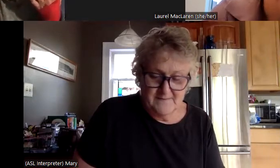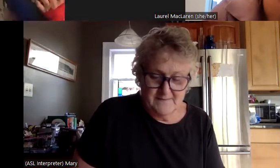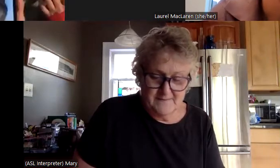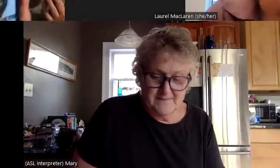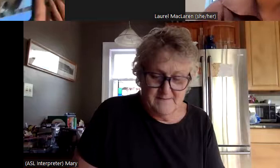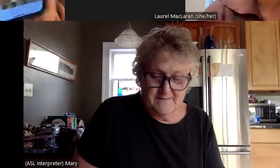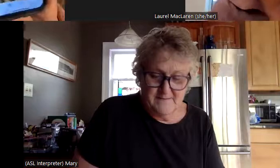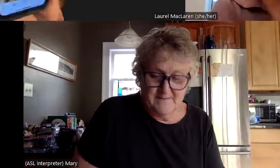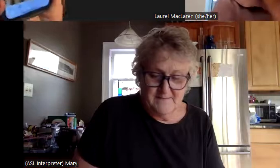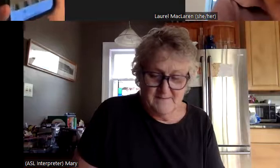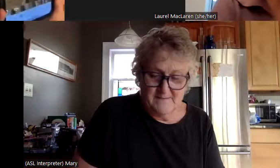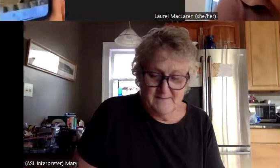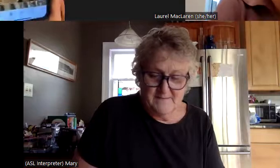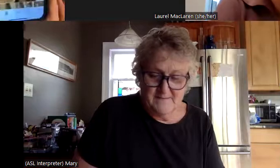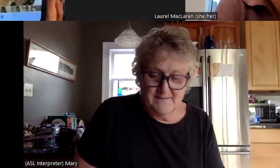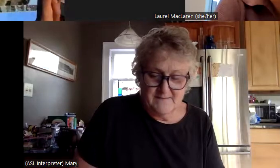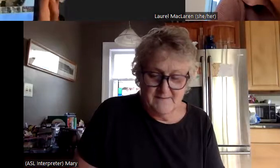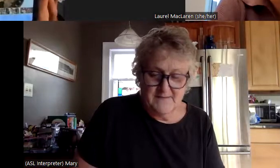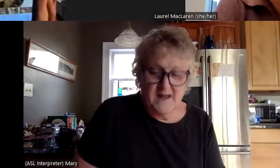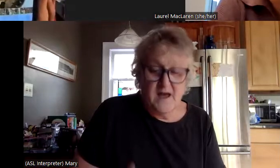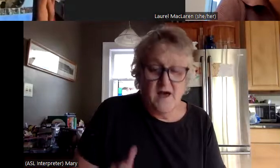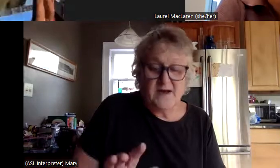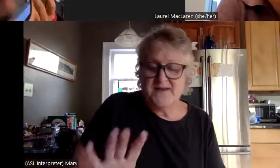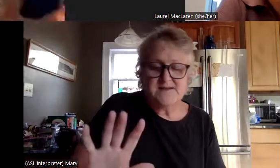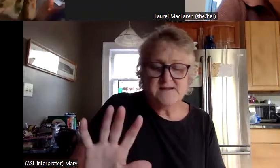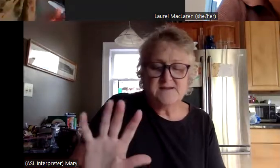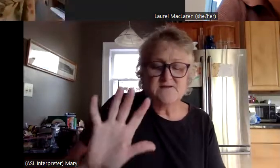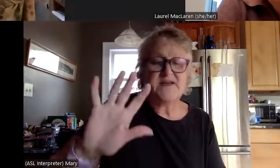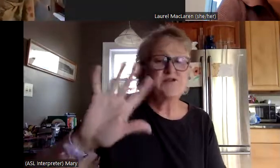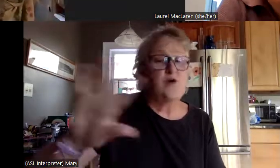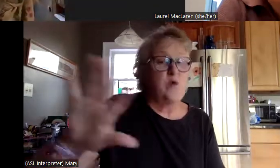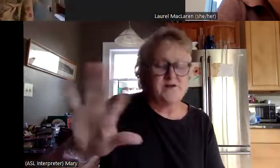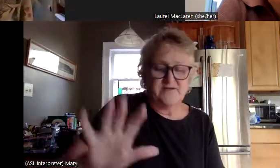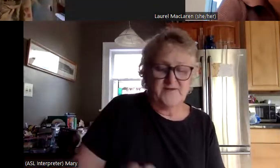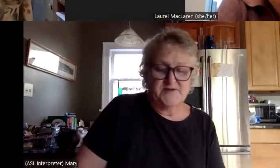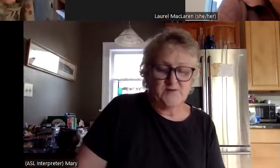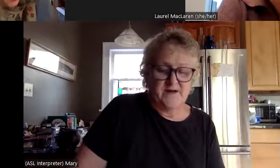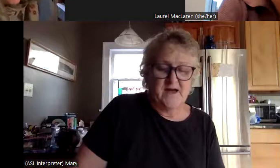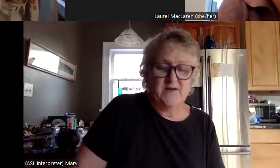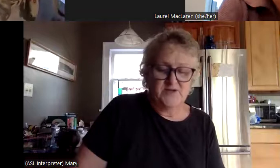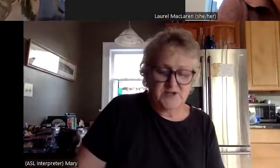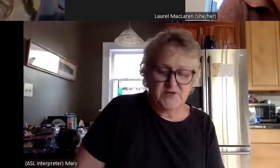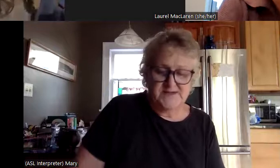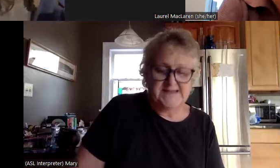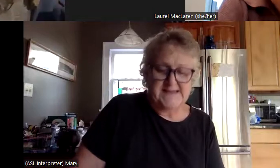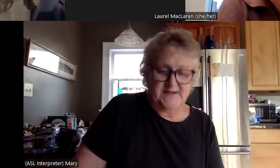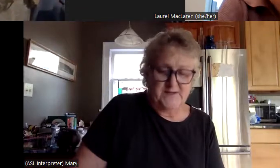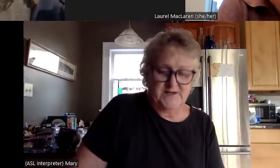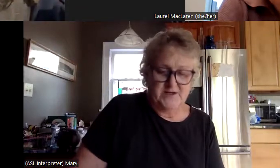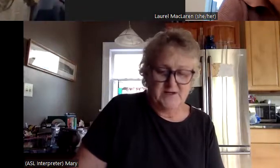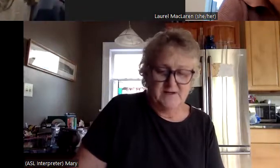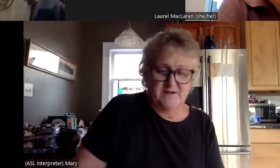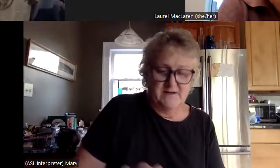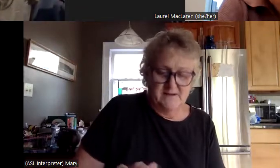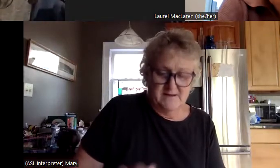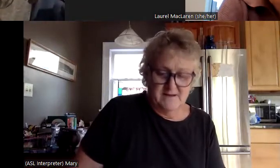stuff. I don't know if I'm gonna find it cute, but like I don't okay, find it like gross or then scary don't watch or whatever. the first one. I will show you the second